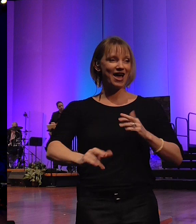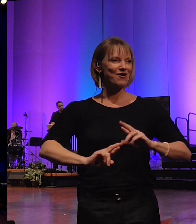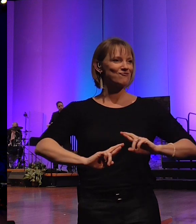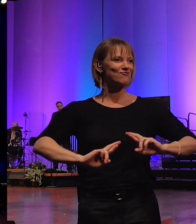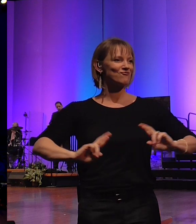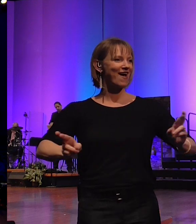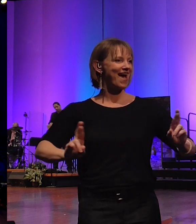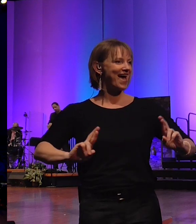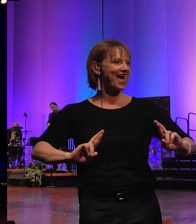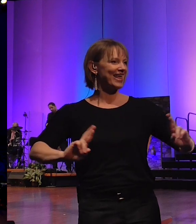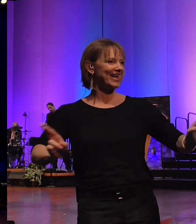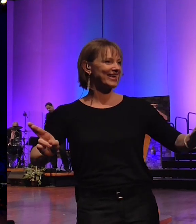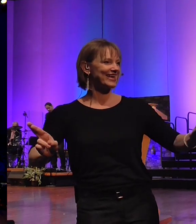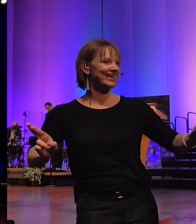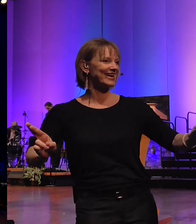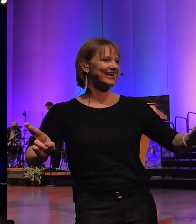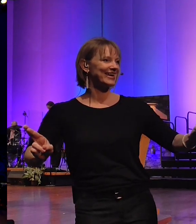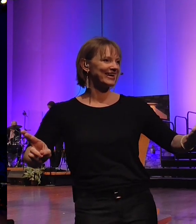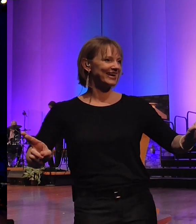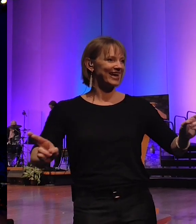So get ready,